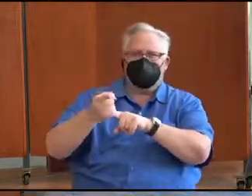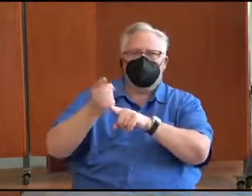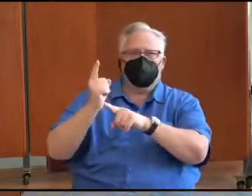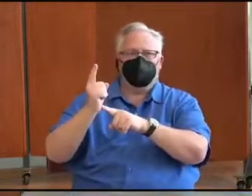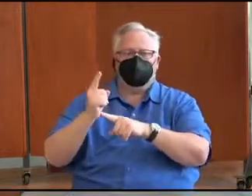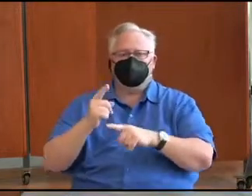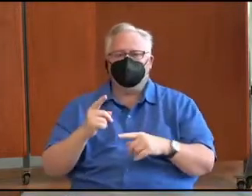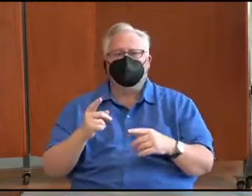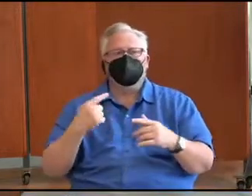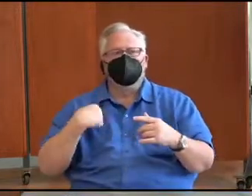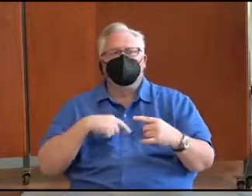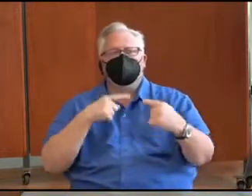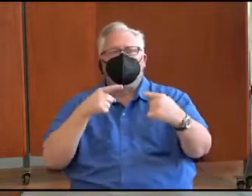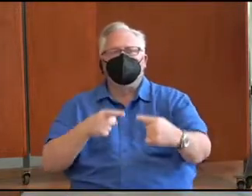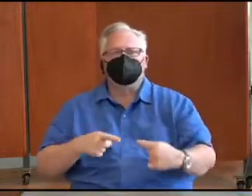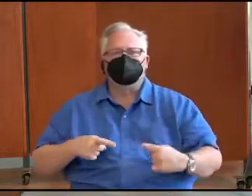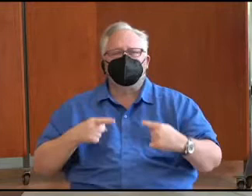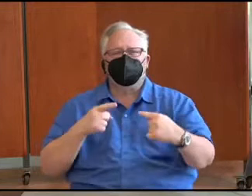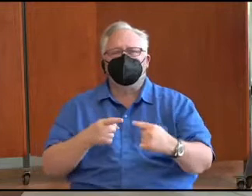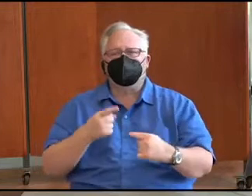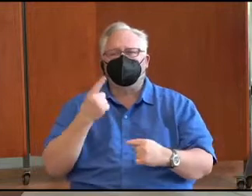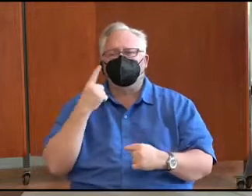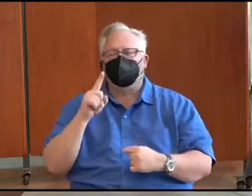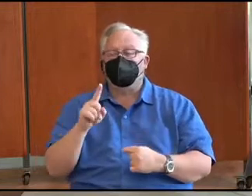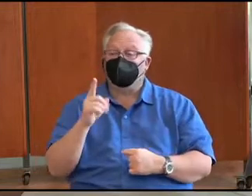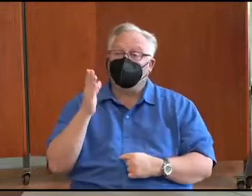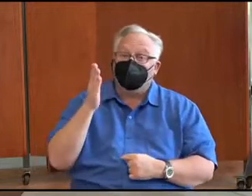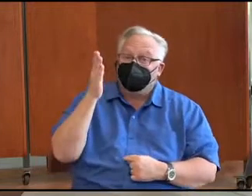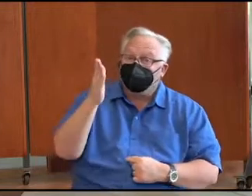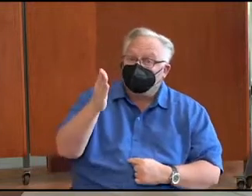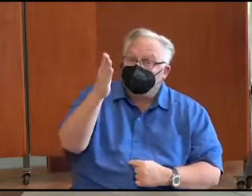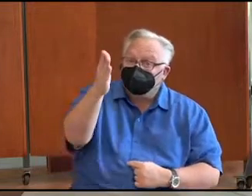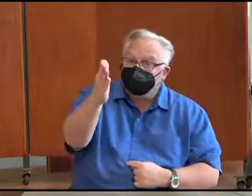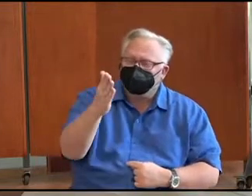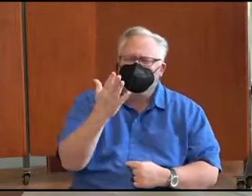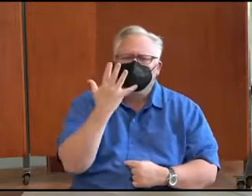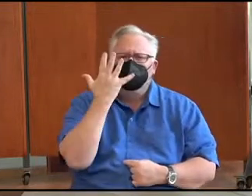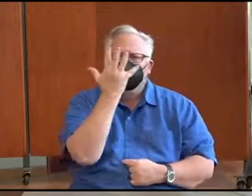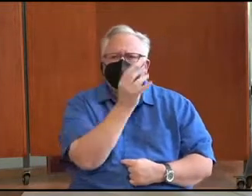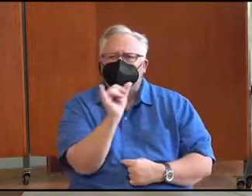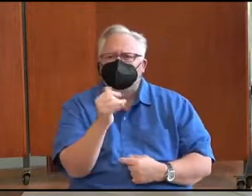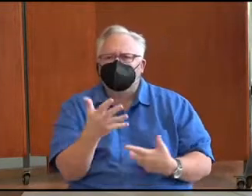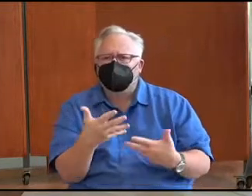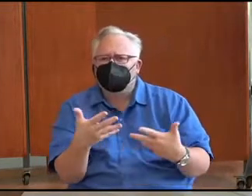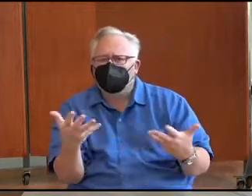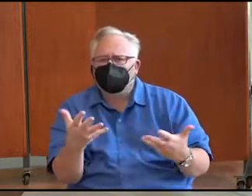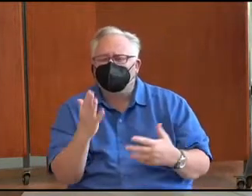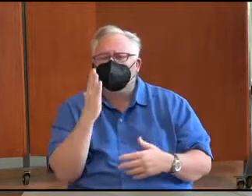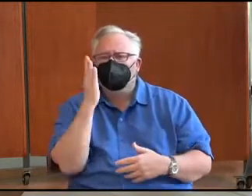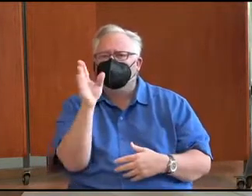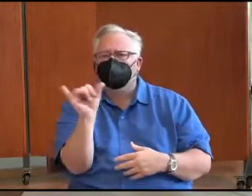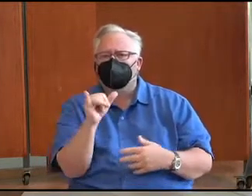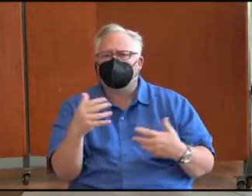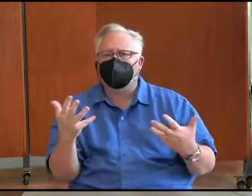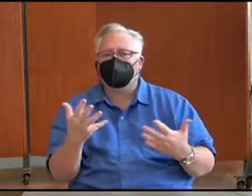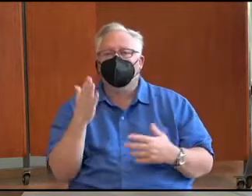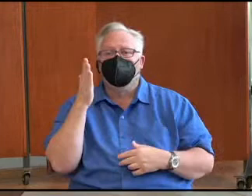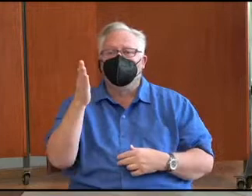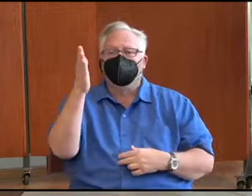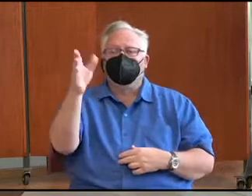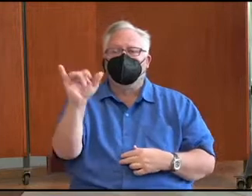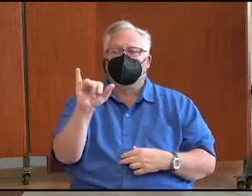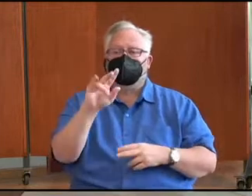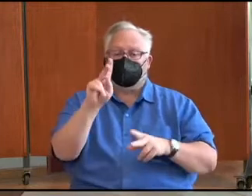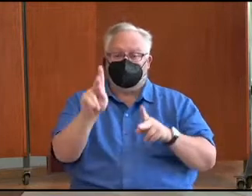for what the future looks like and will be like. A future where people, where